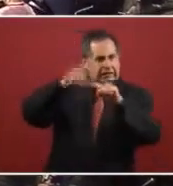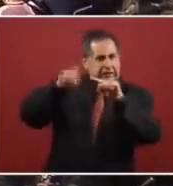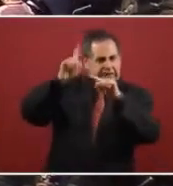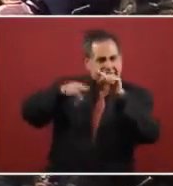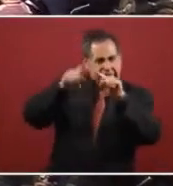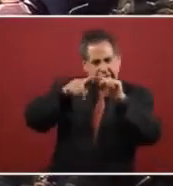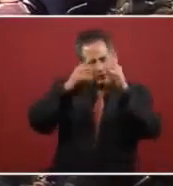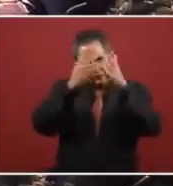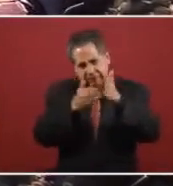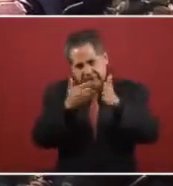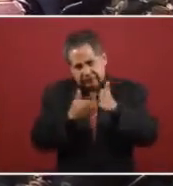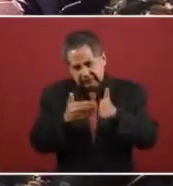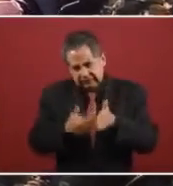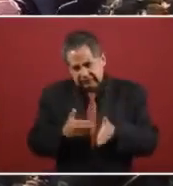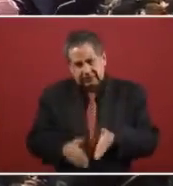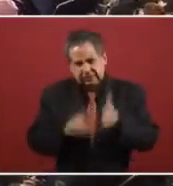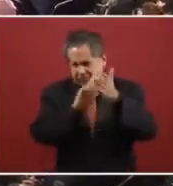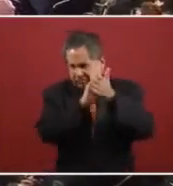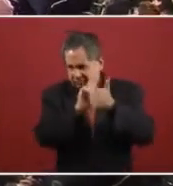to the bottom.